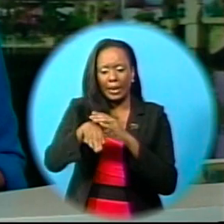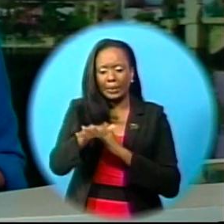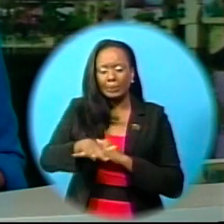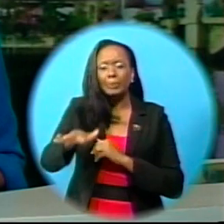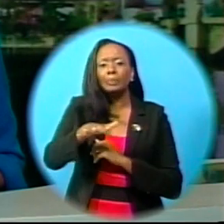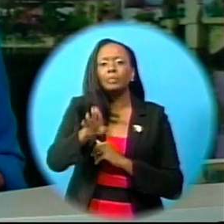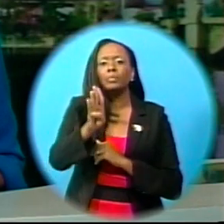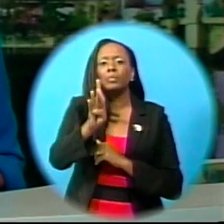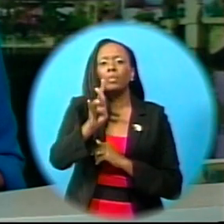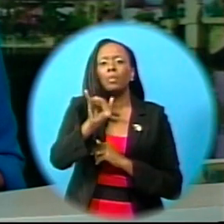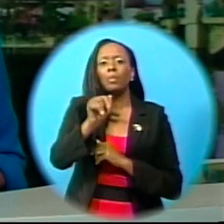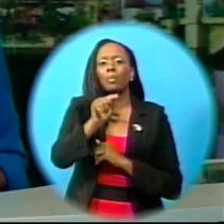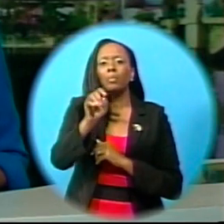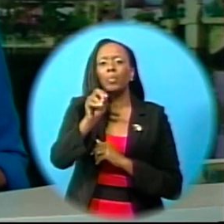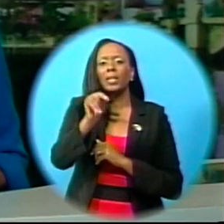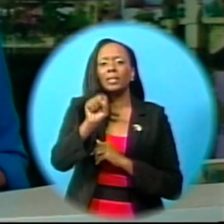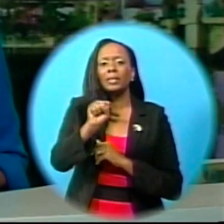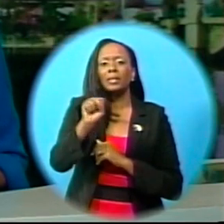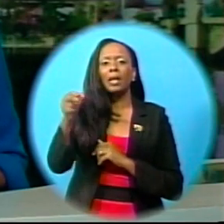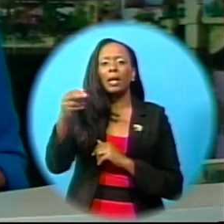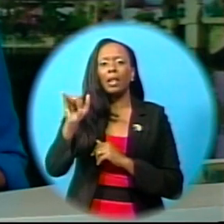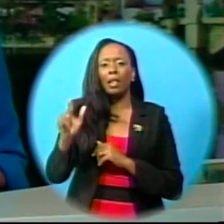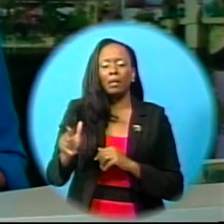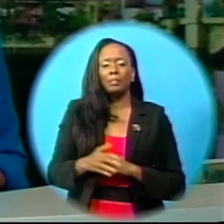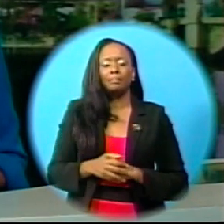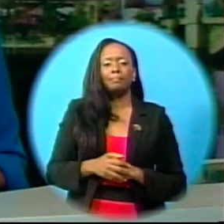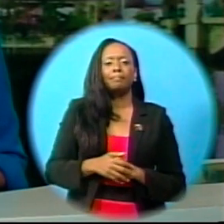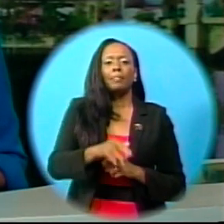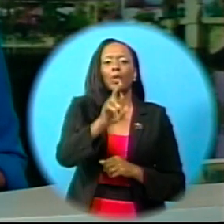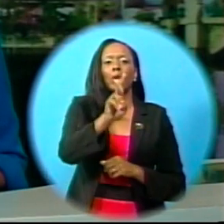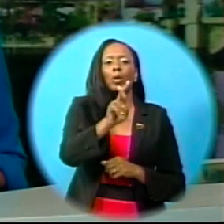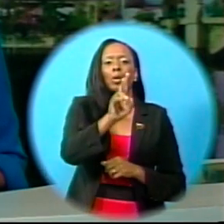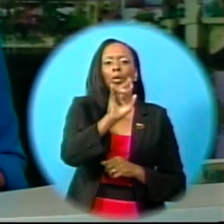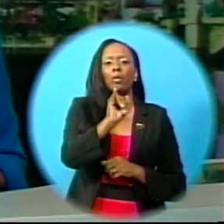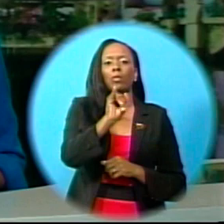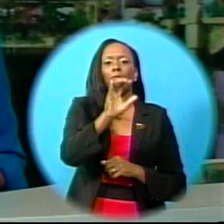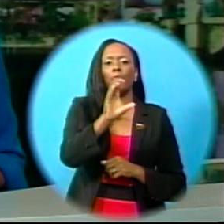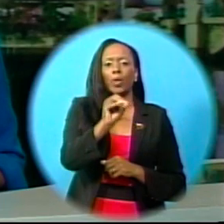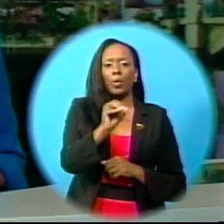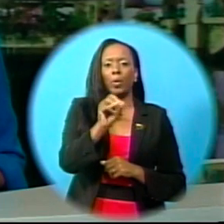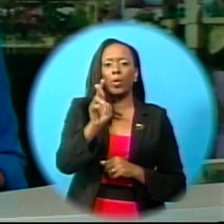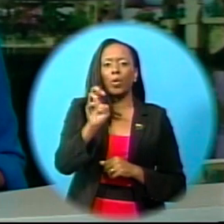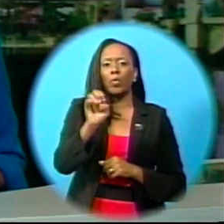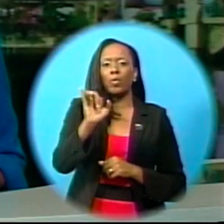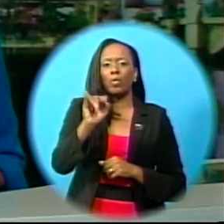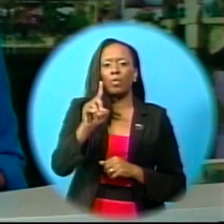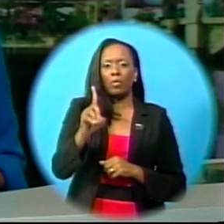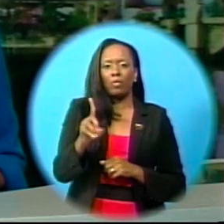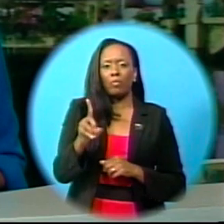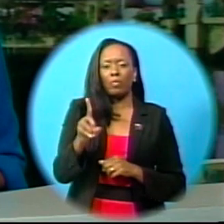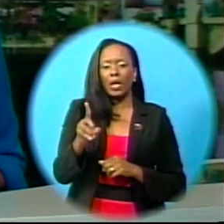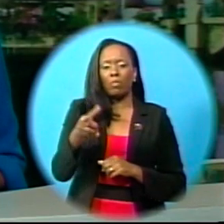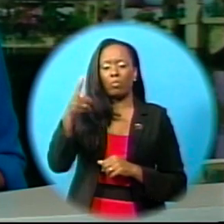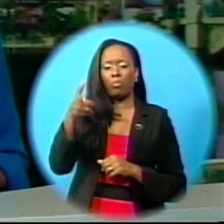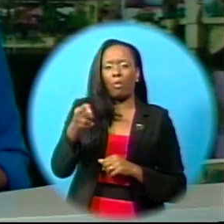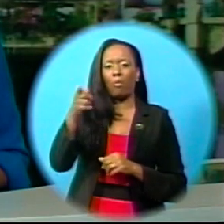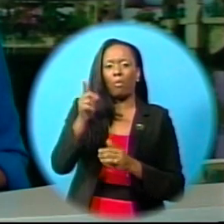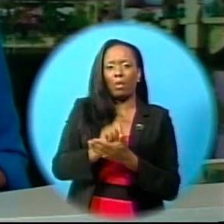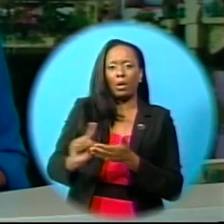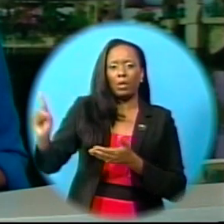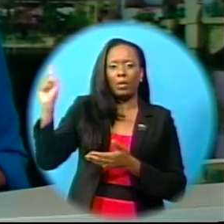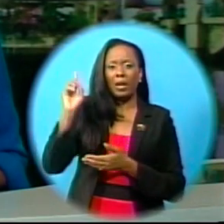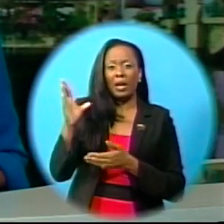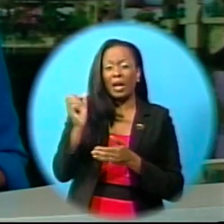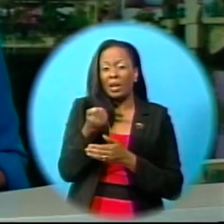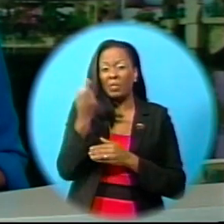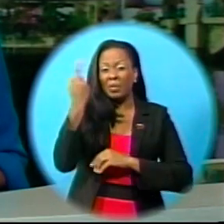or in the Britons Hill area. Rico Reed was fatally shot by an unknown assailant along Wharf Road, the city, about a week ago. And a few